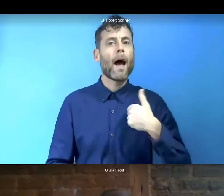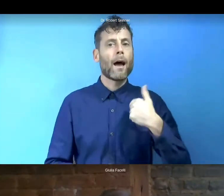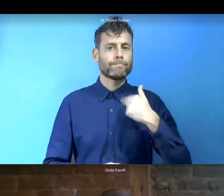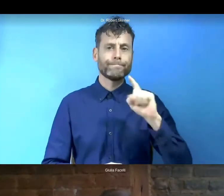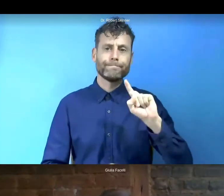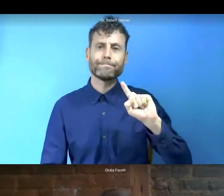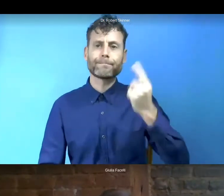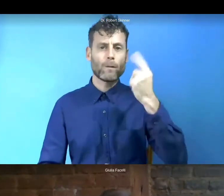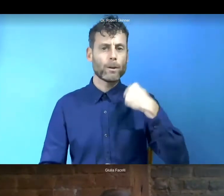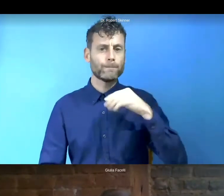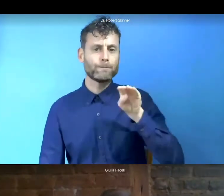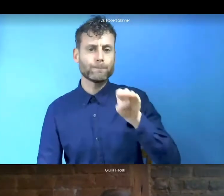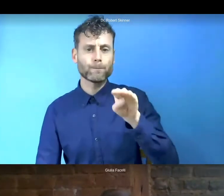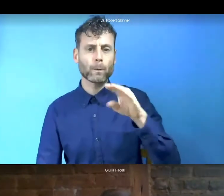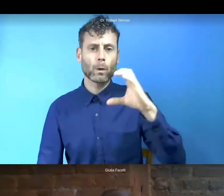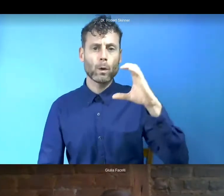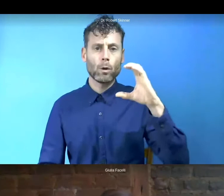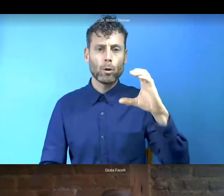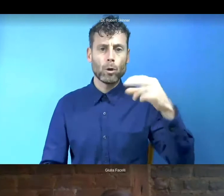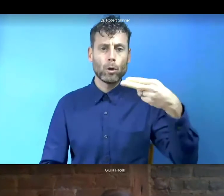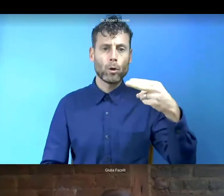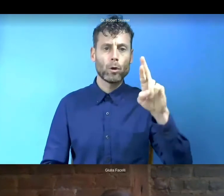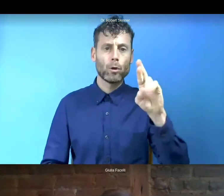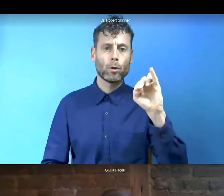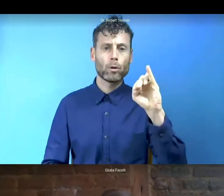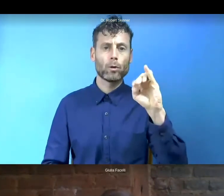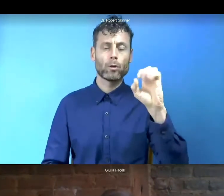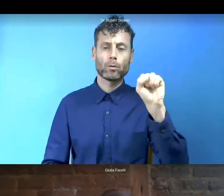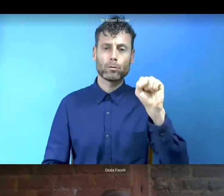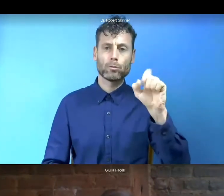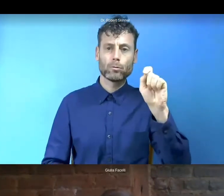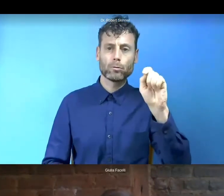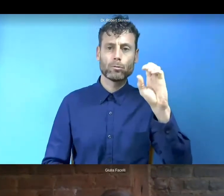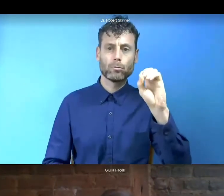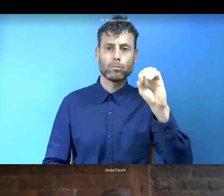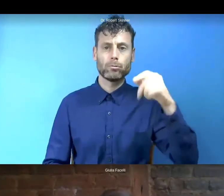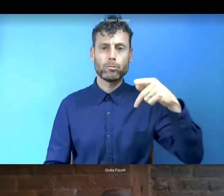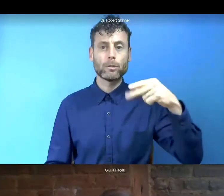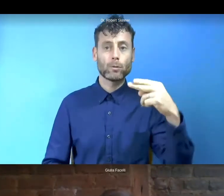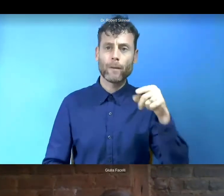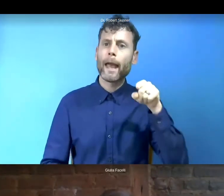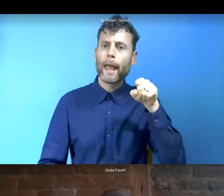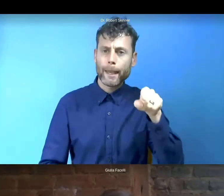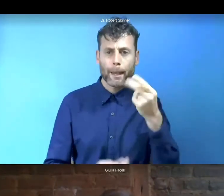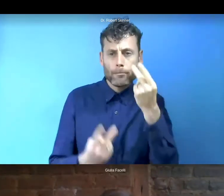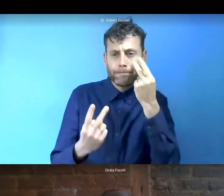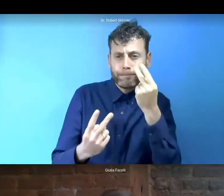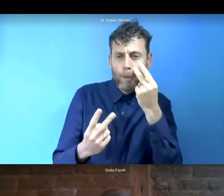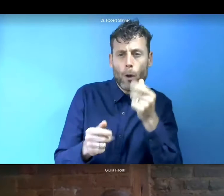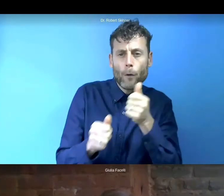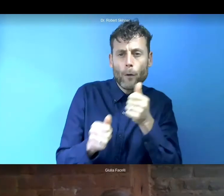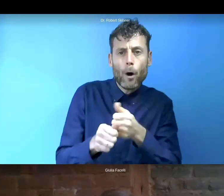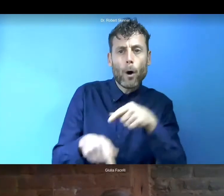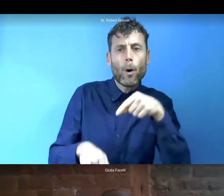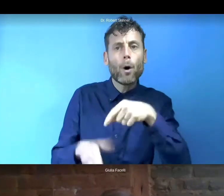to Christophe. Christophe has been following the project. Of course, he's the project advisor and the work